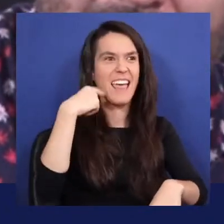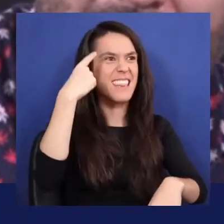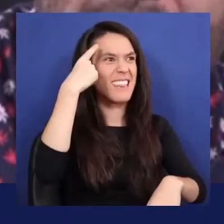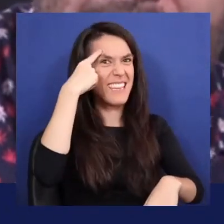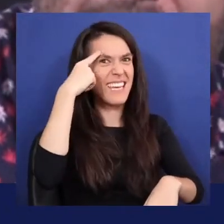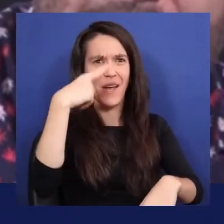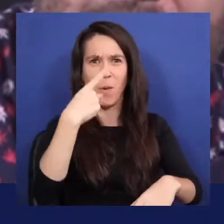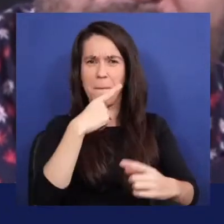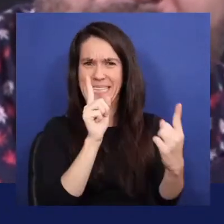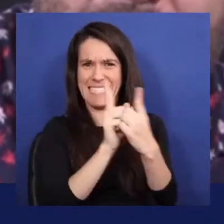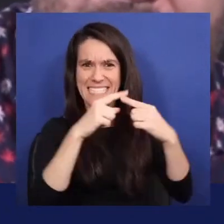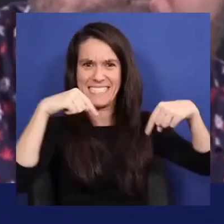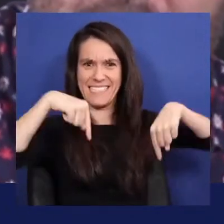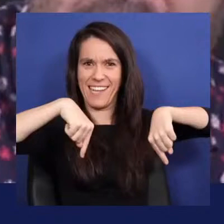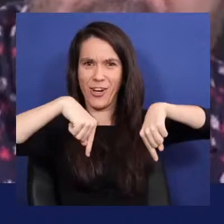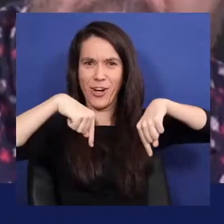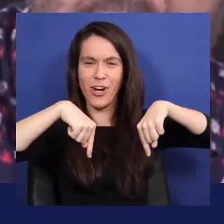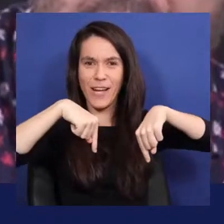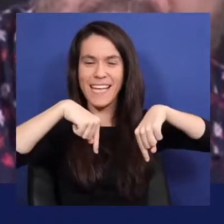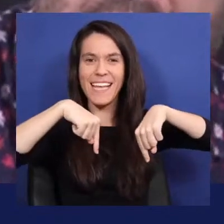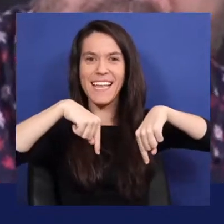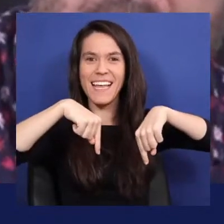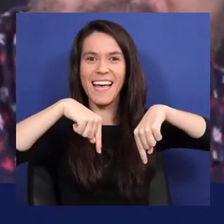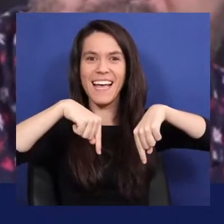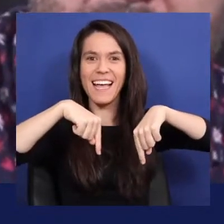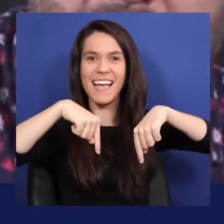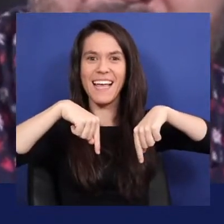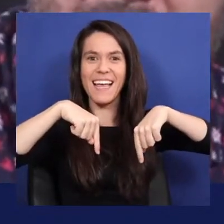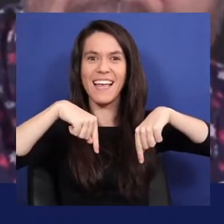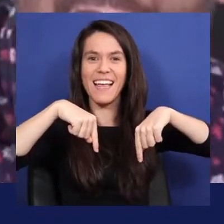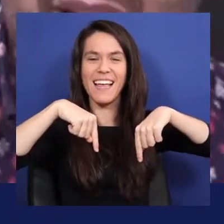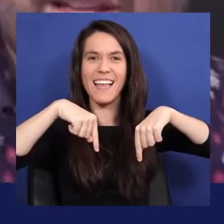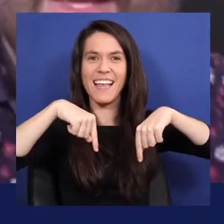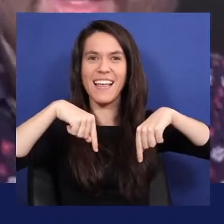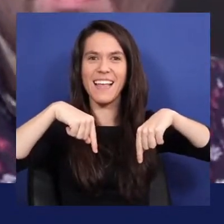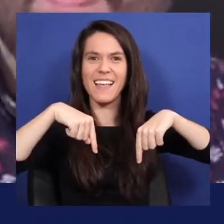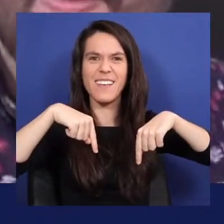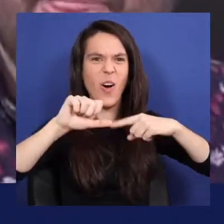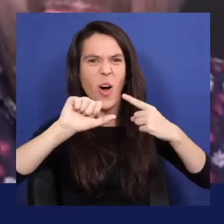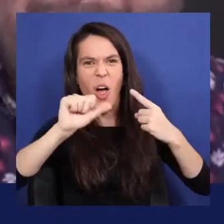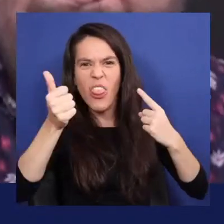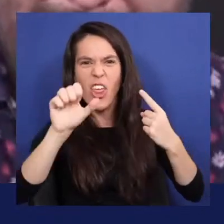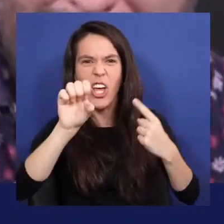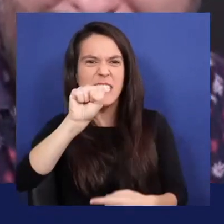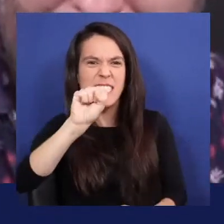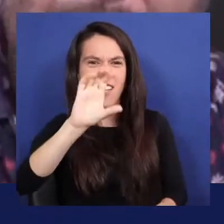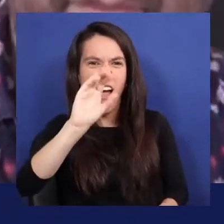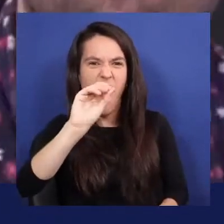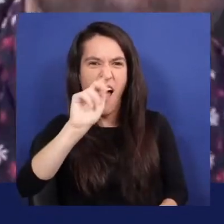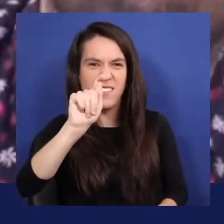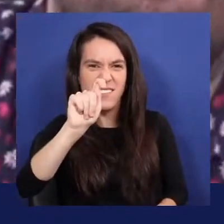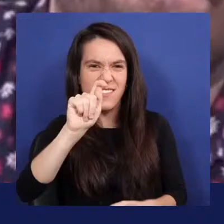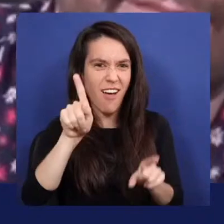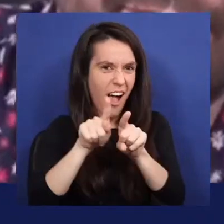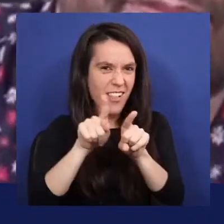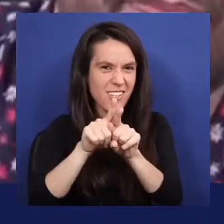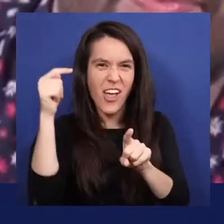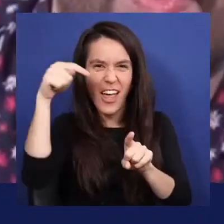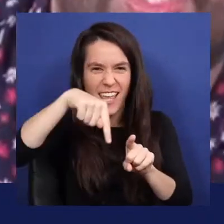ago. And I think Scott Gottlieb was here with his Red Short tour.